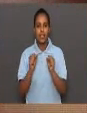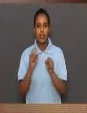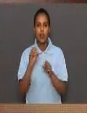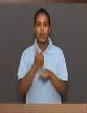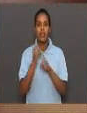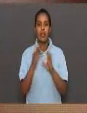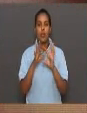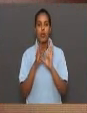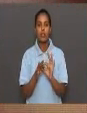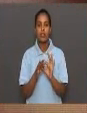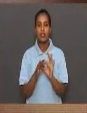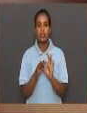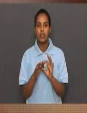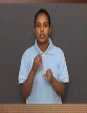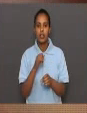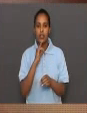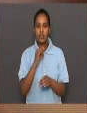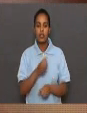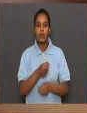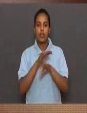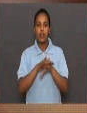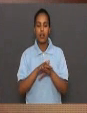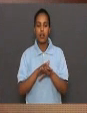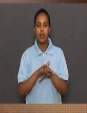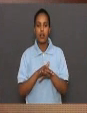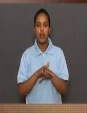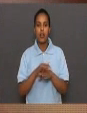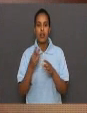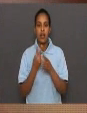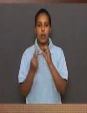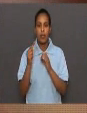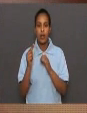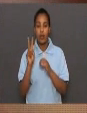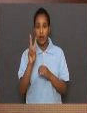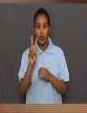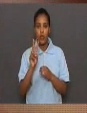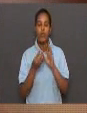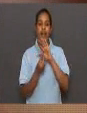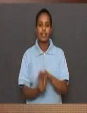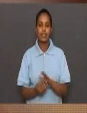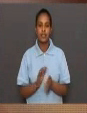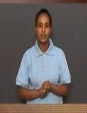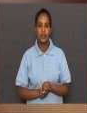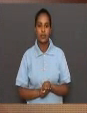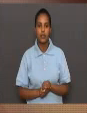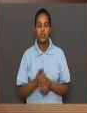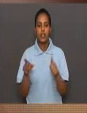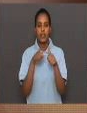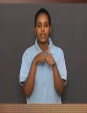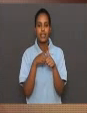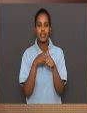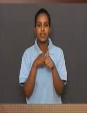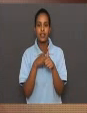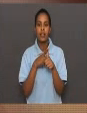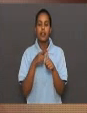strength of metallic bonds is dependent upon a couple of factors. The